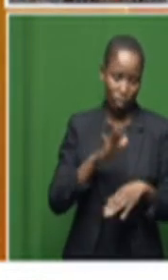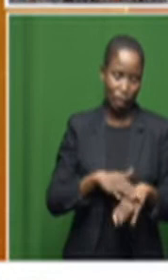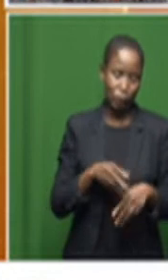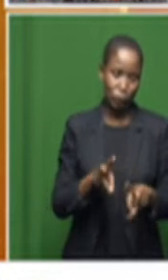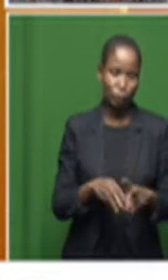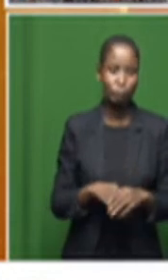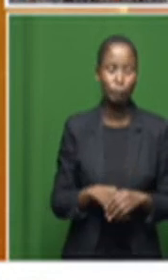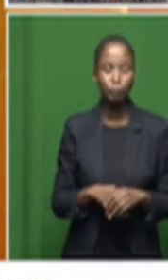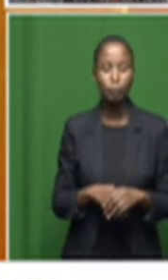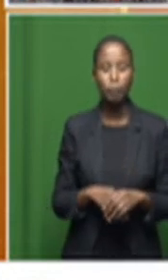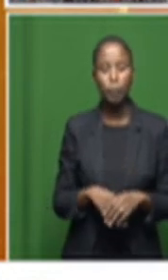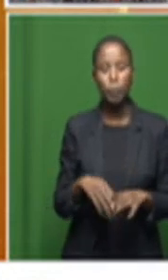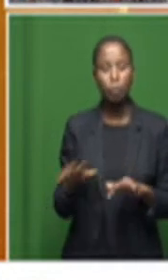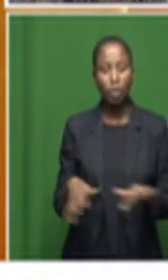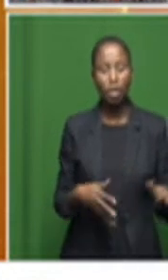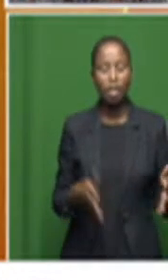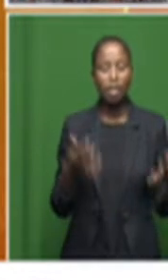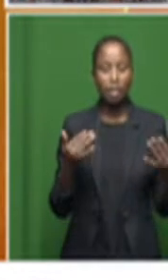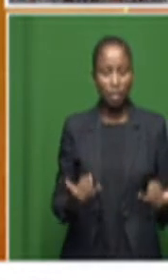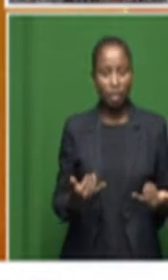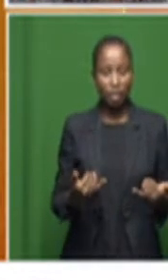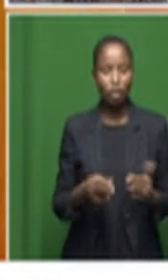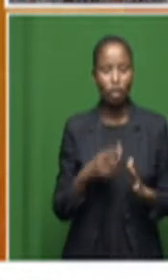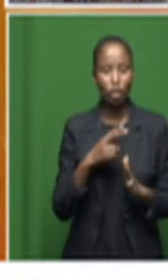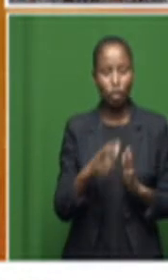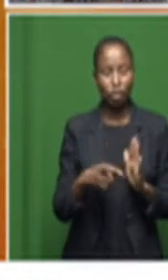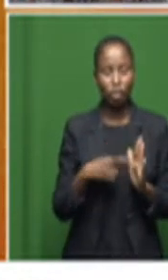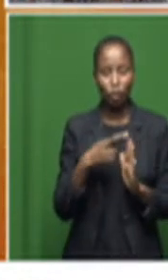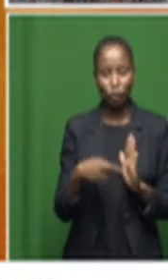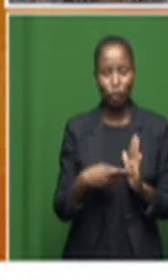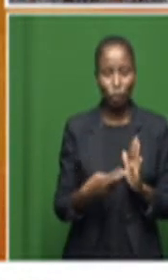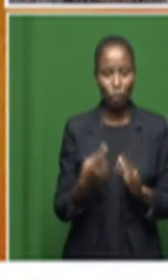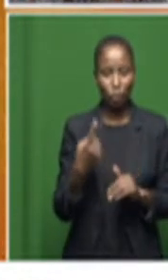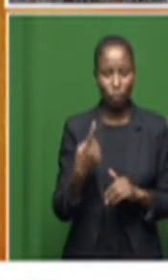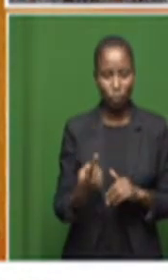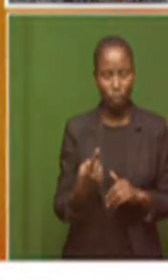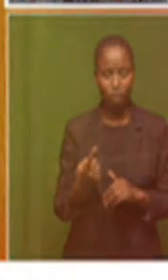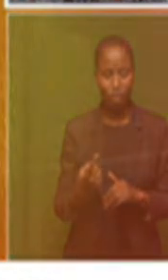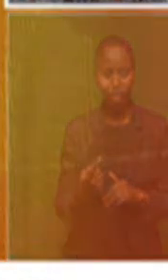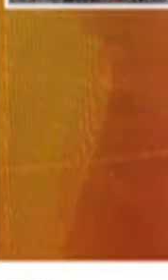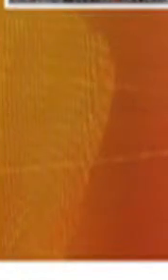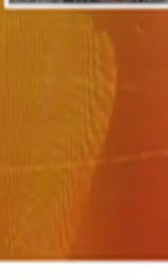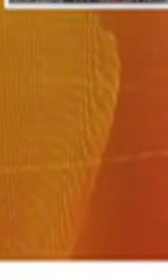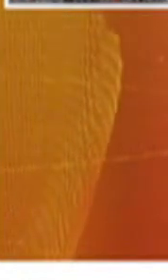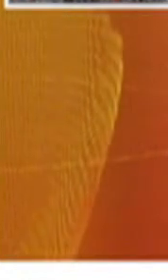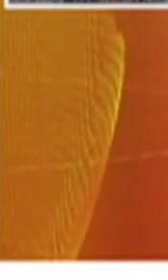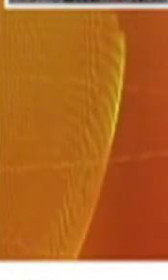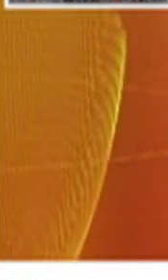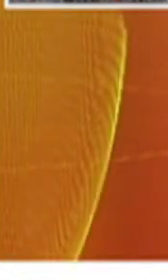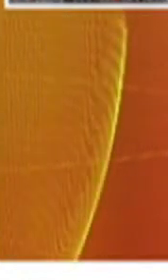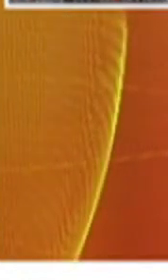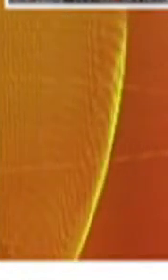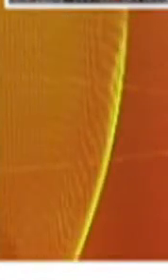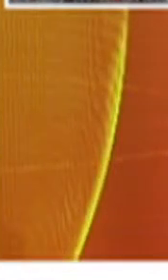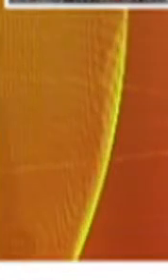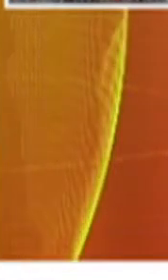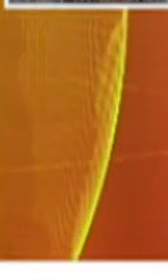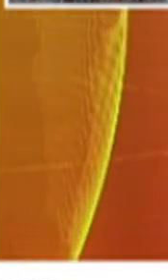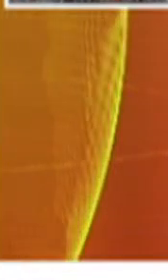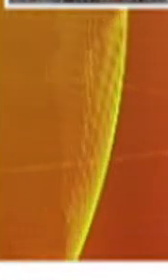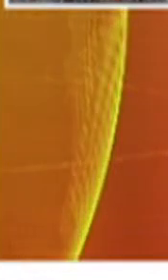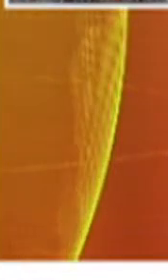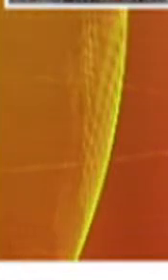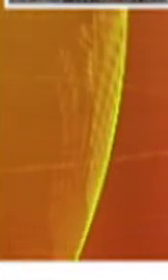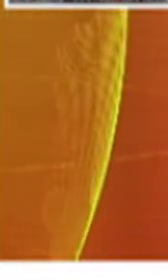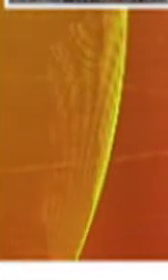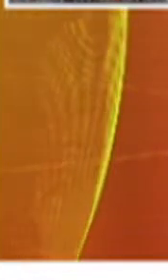perspective. And using the rule of 1, we said if one community health worker out of the 9,000 that we have can register just 1 person